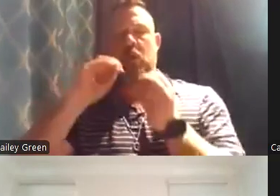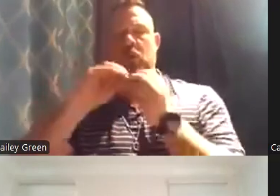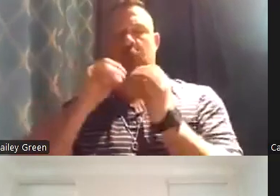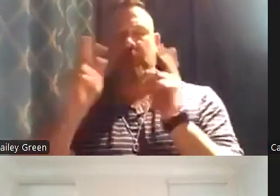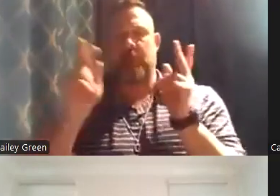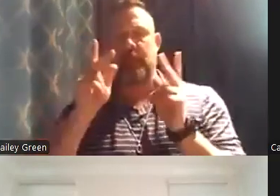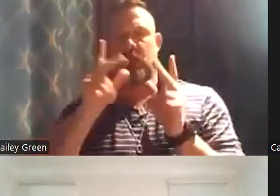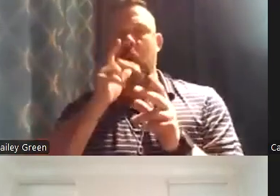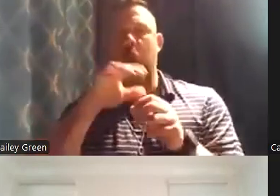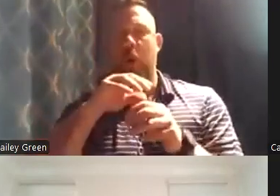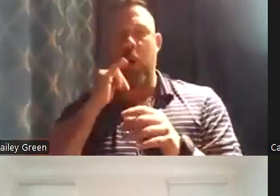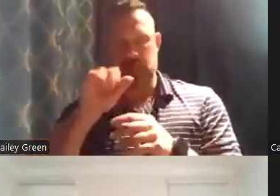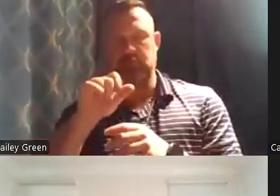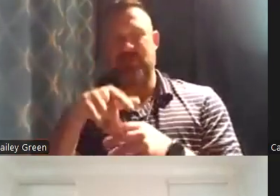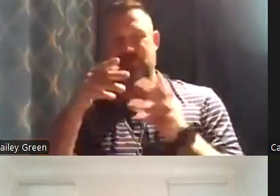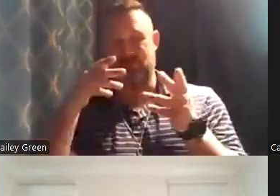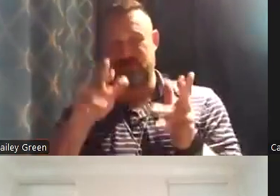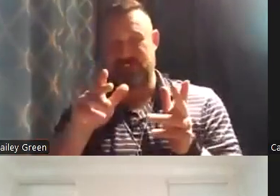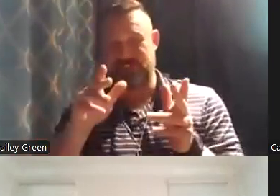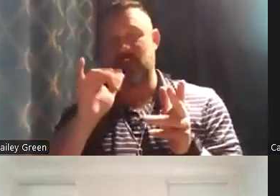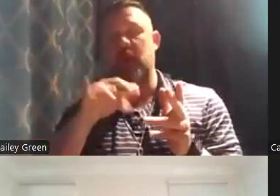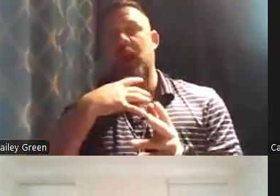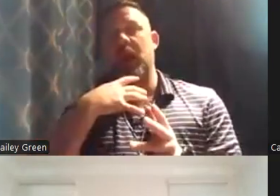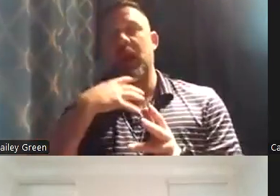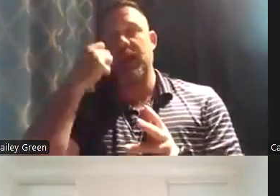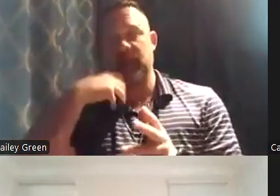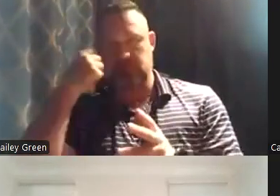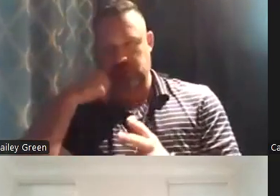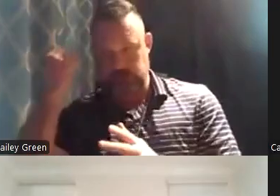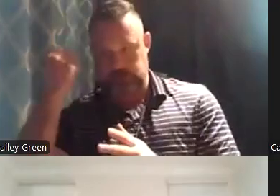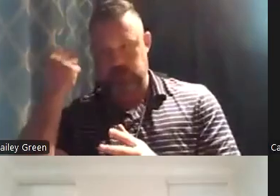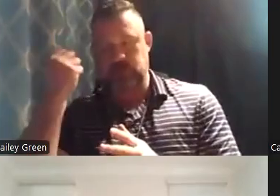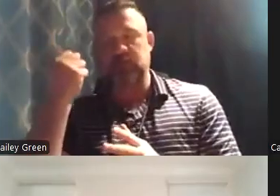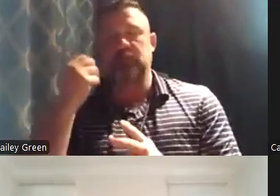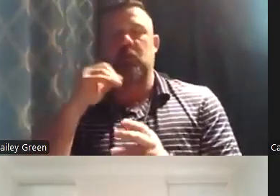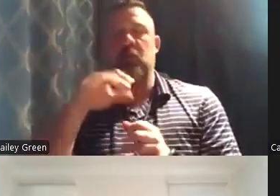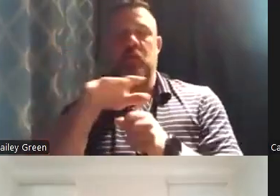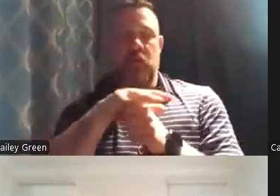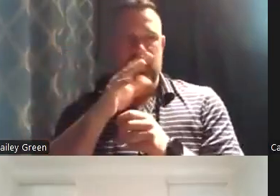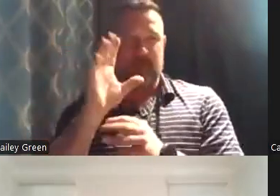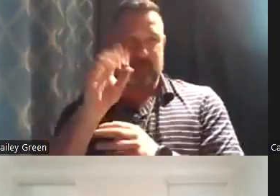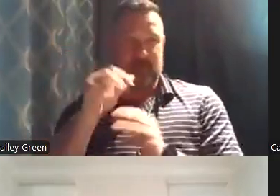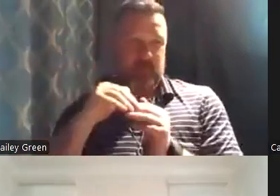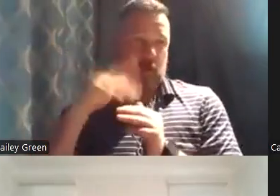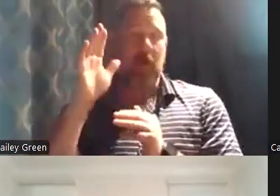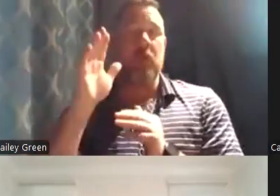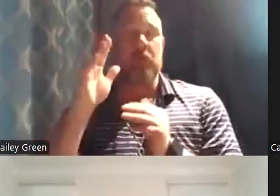on the street, that's aging. And so among those 50 and over who are on the